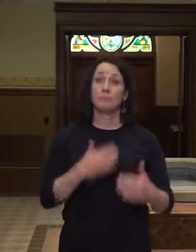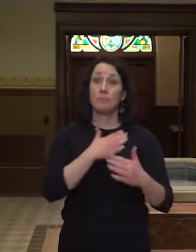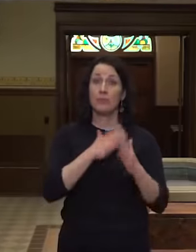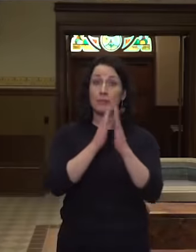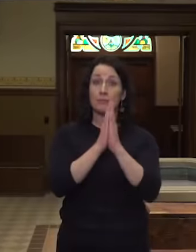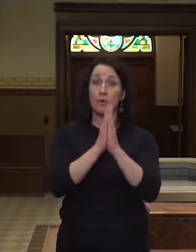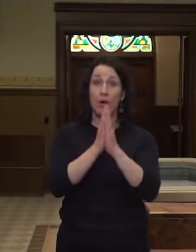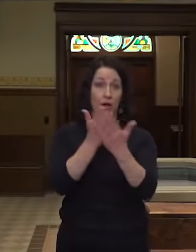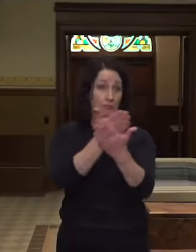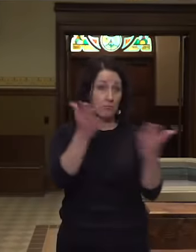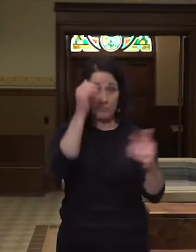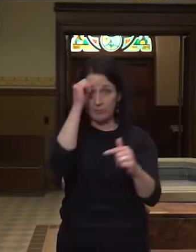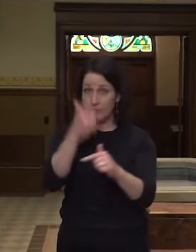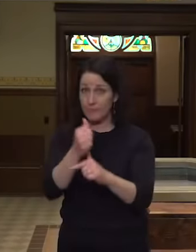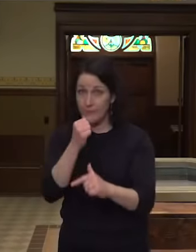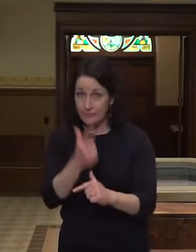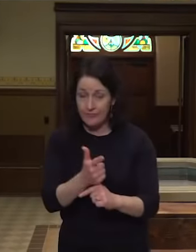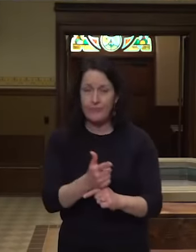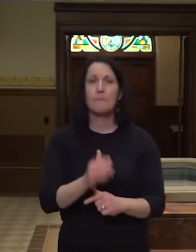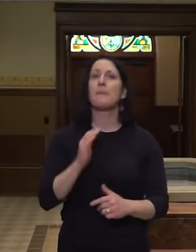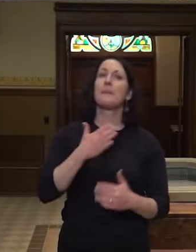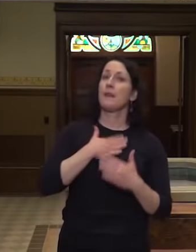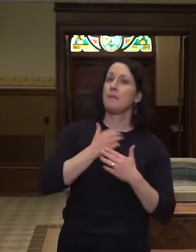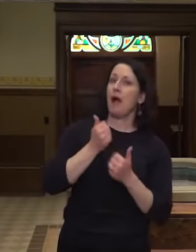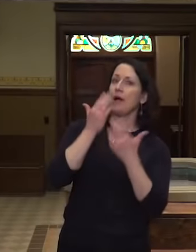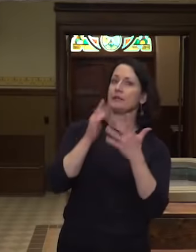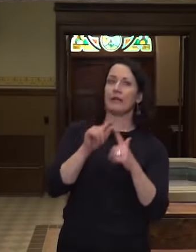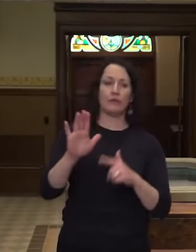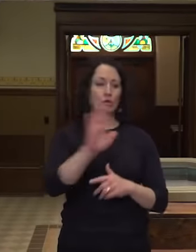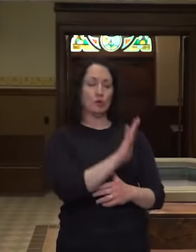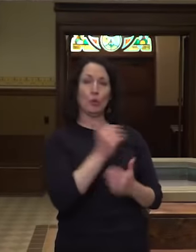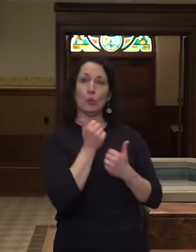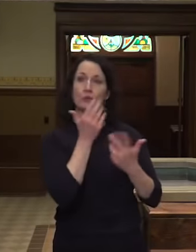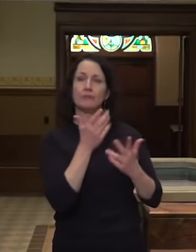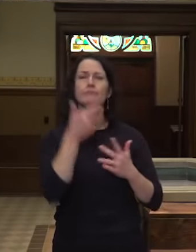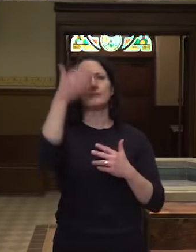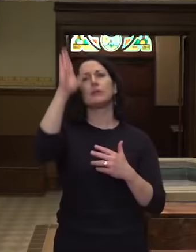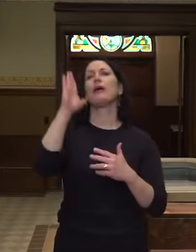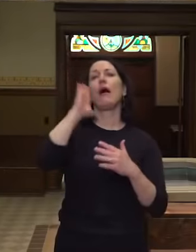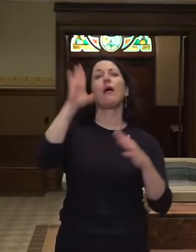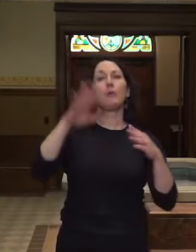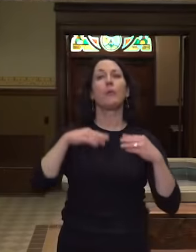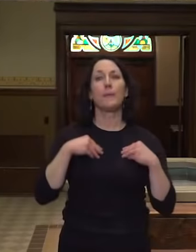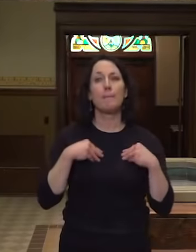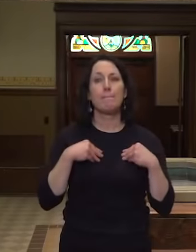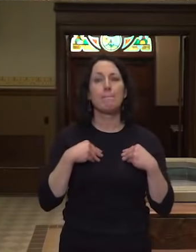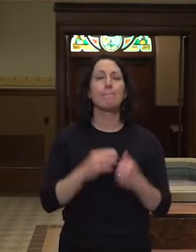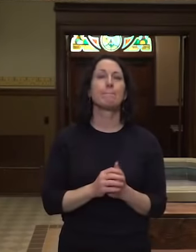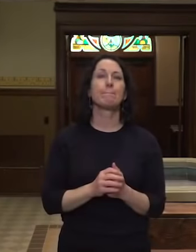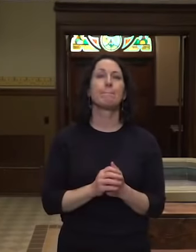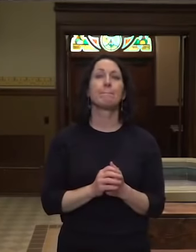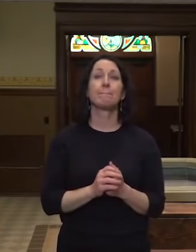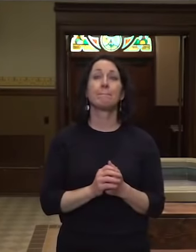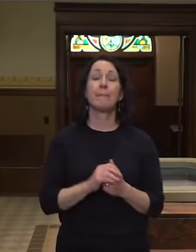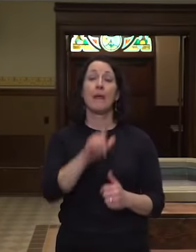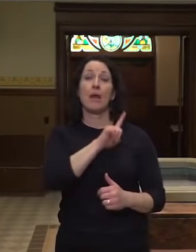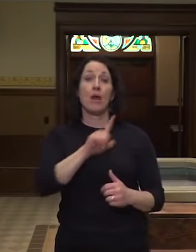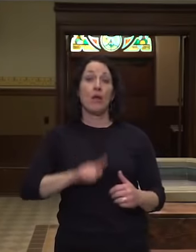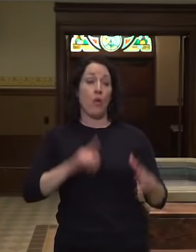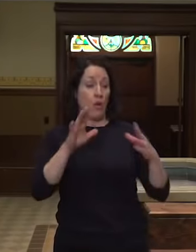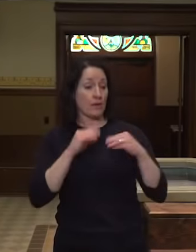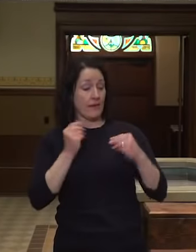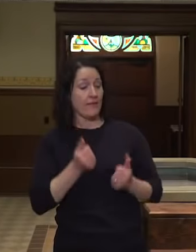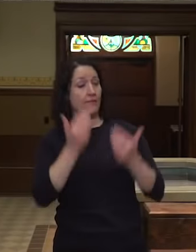Please pray, my brothers and sisters, that my sacrifice and yours may be acceptable to God, the Almighty Father. May the Lord